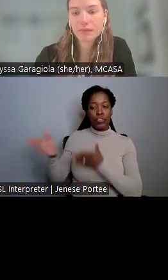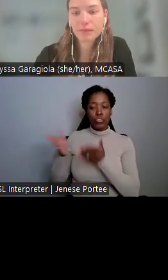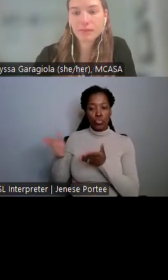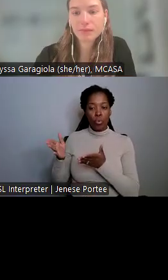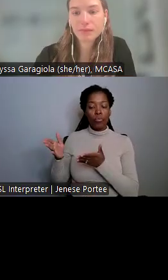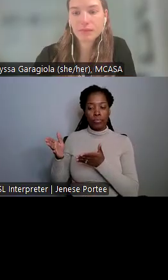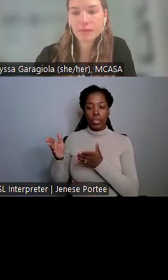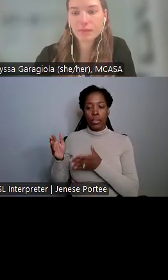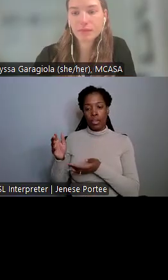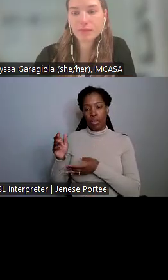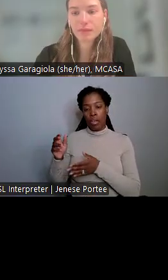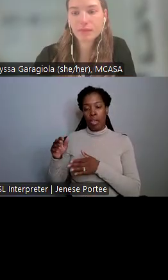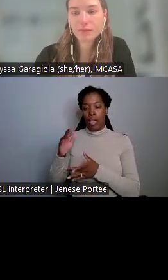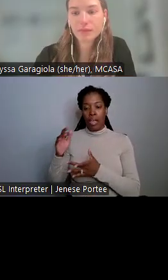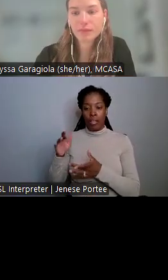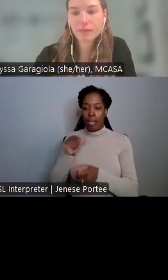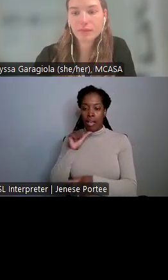survivors, we just want to spend a